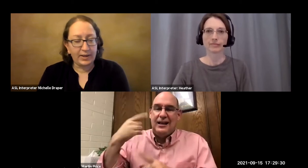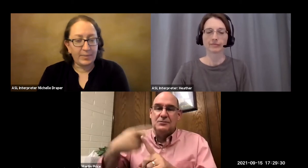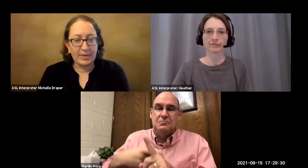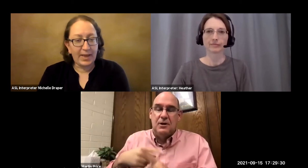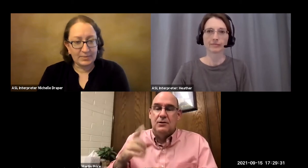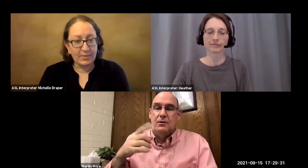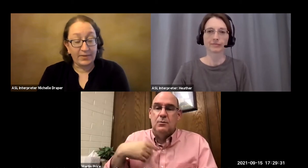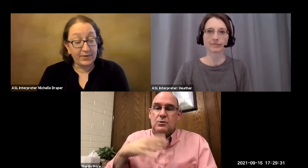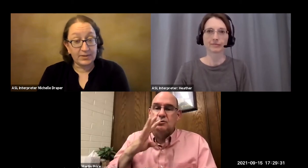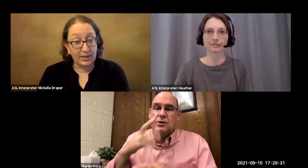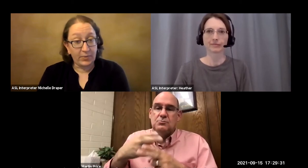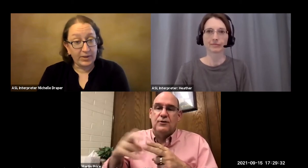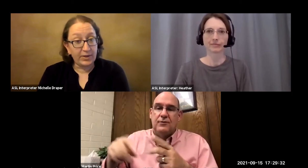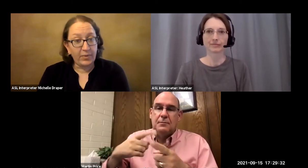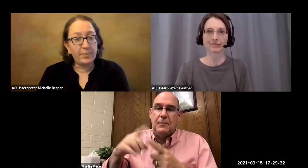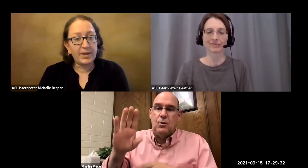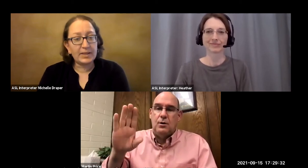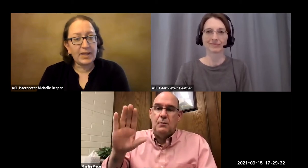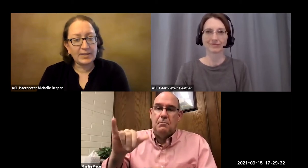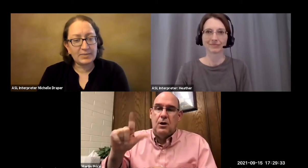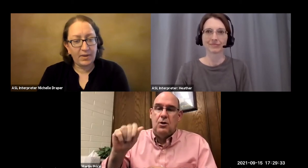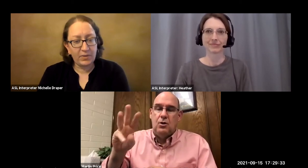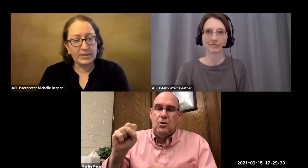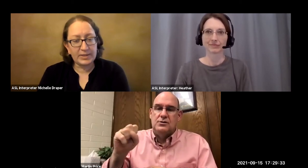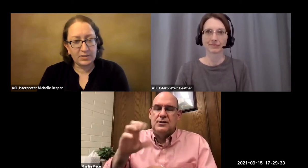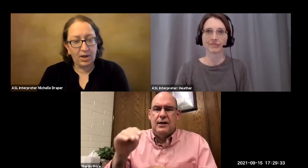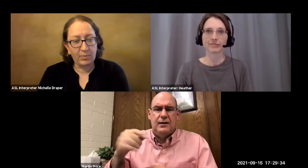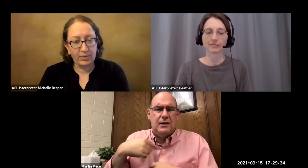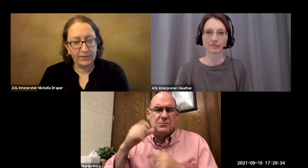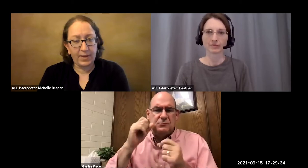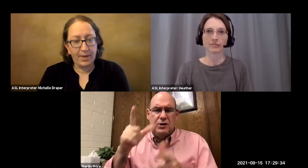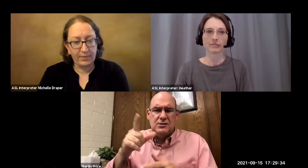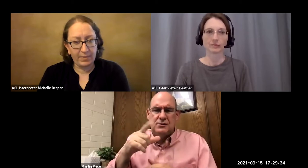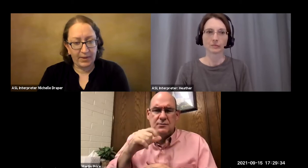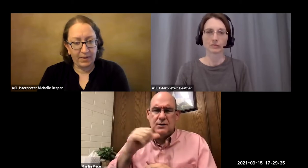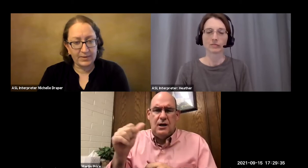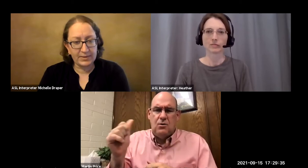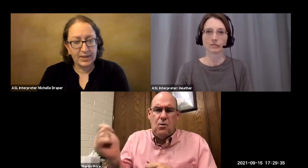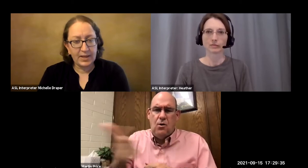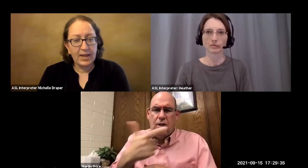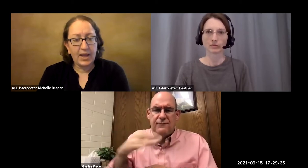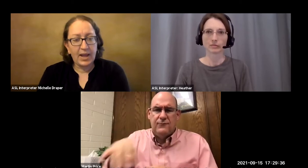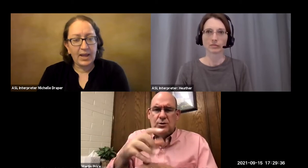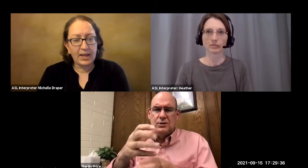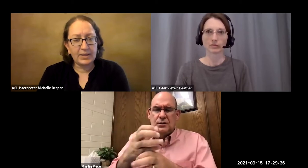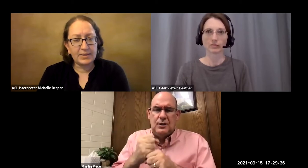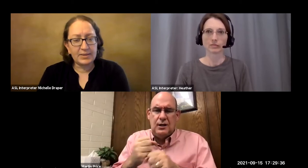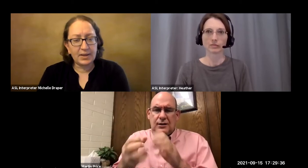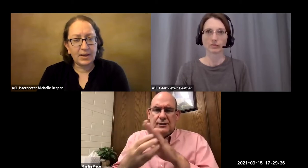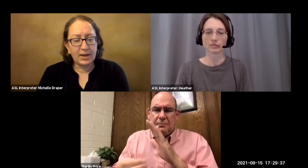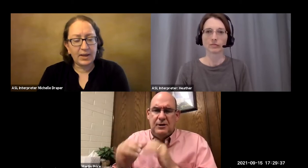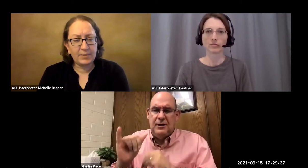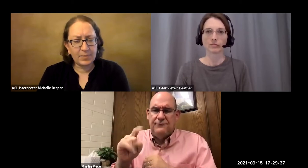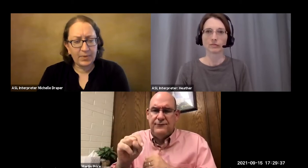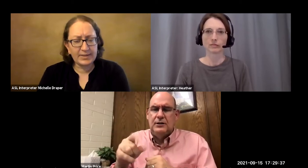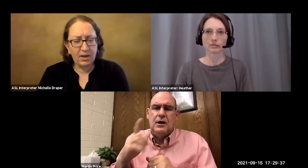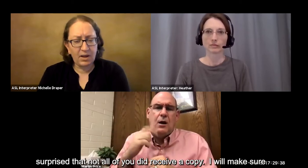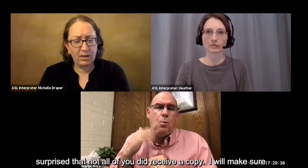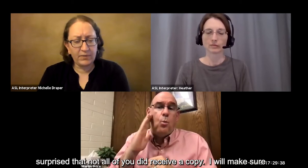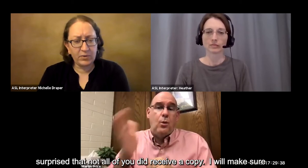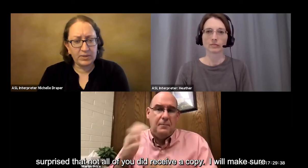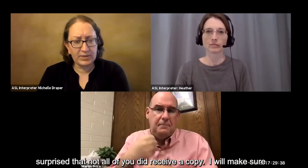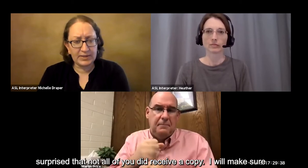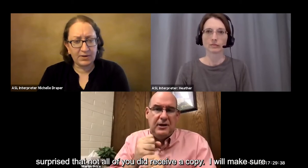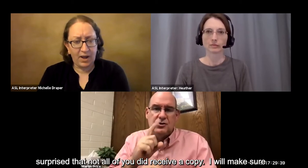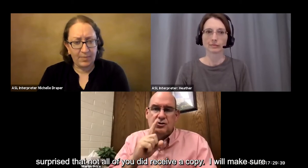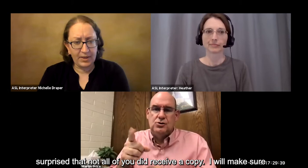Last week, I mean last month, it feels like a week ago, but last month we did talk briefly about the bylaws, and I am surprised that not